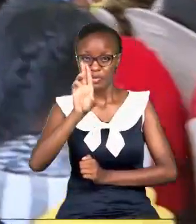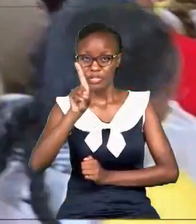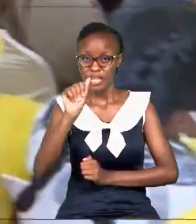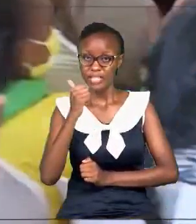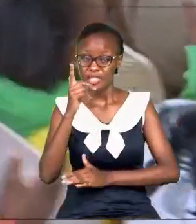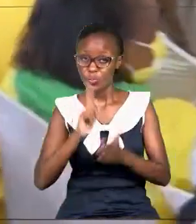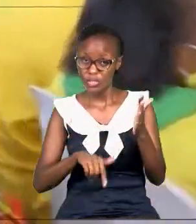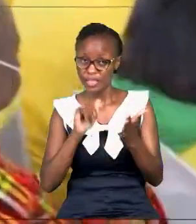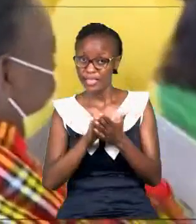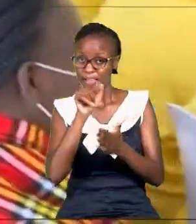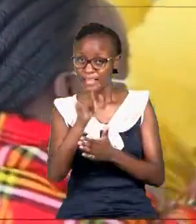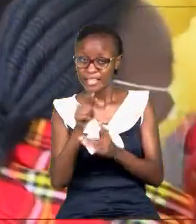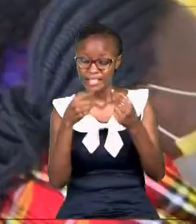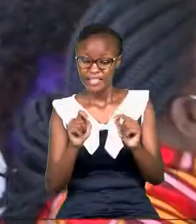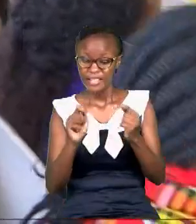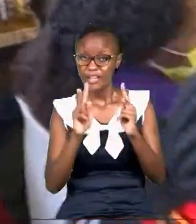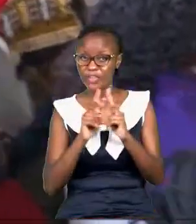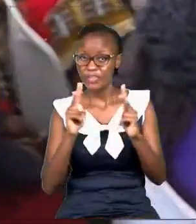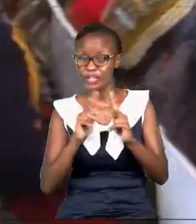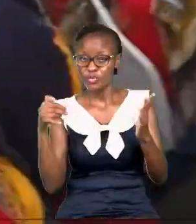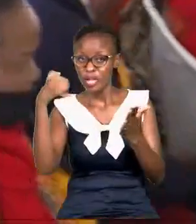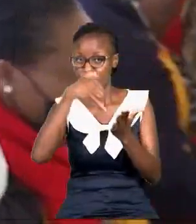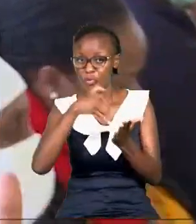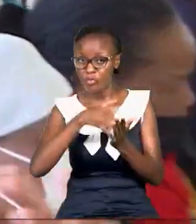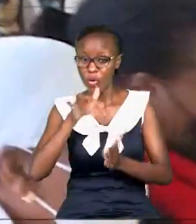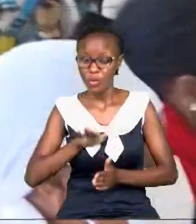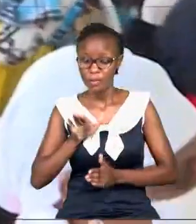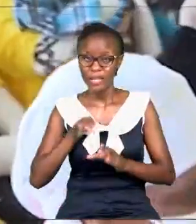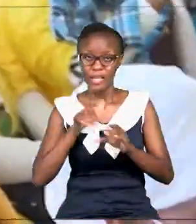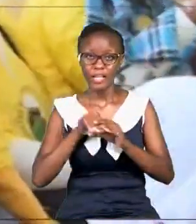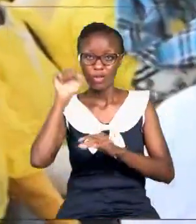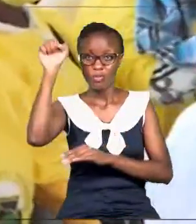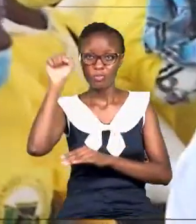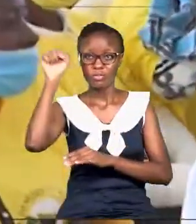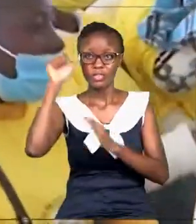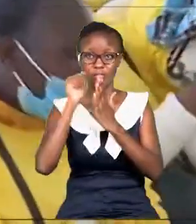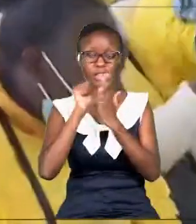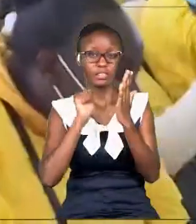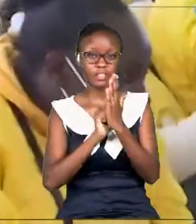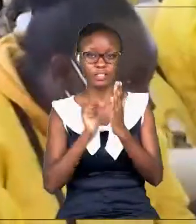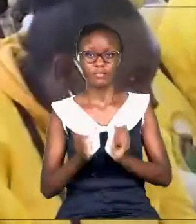UDA, says is an effort to actively include women in the country's political agenda.